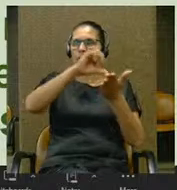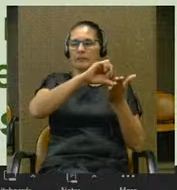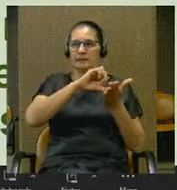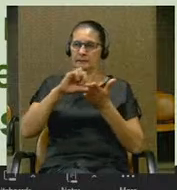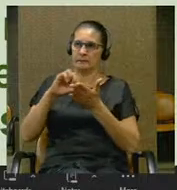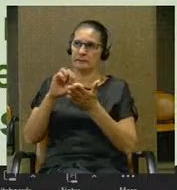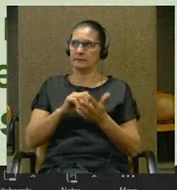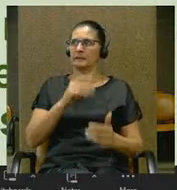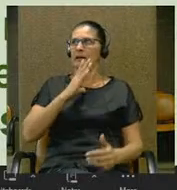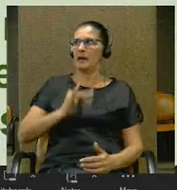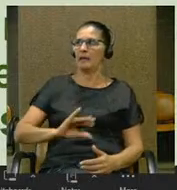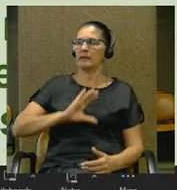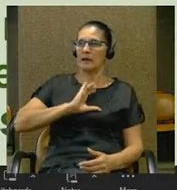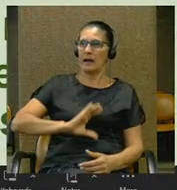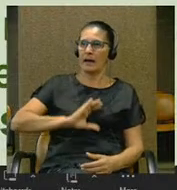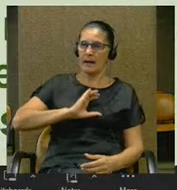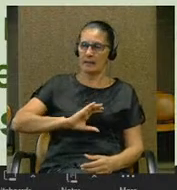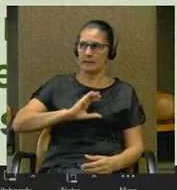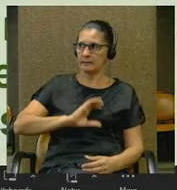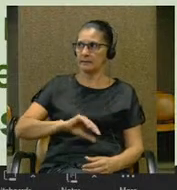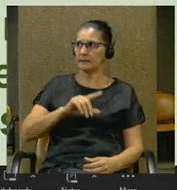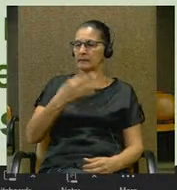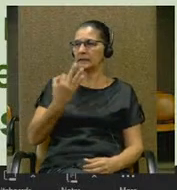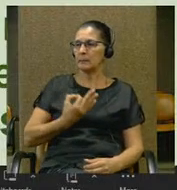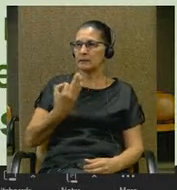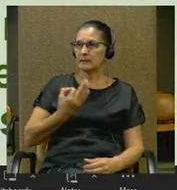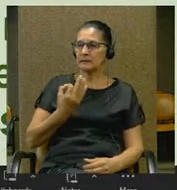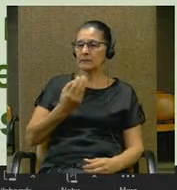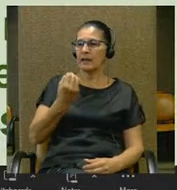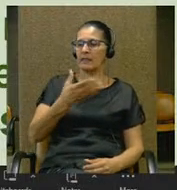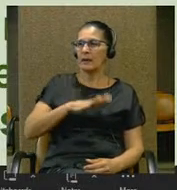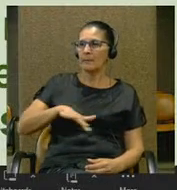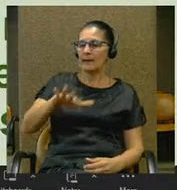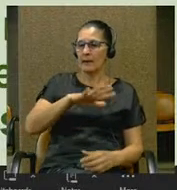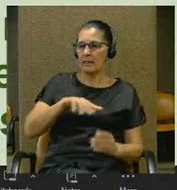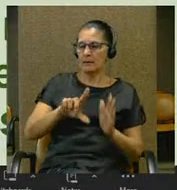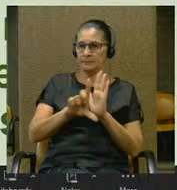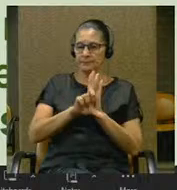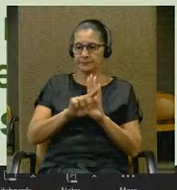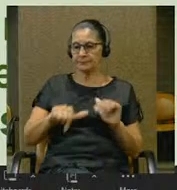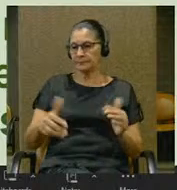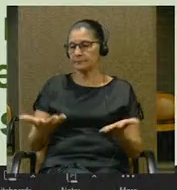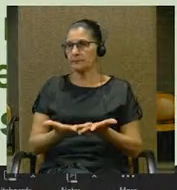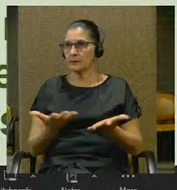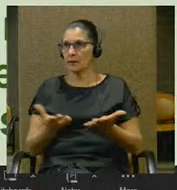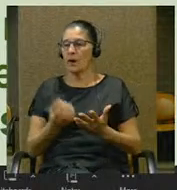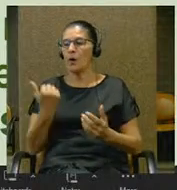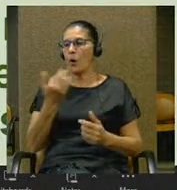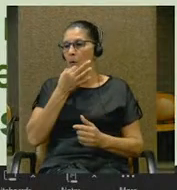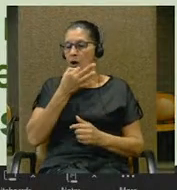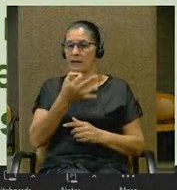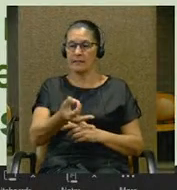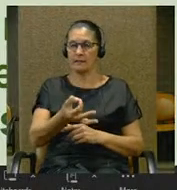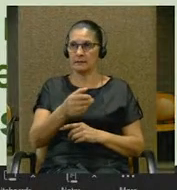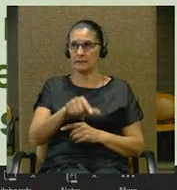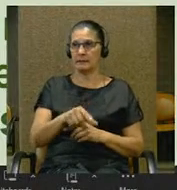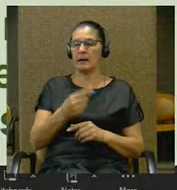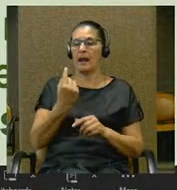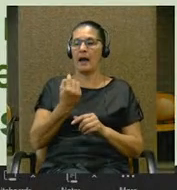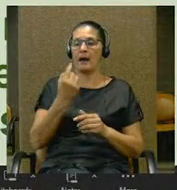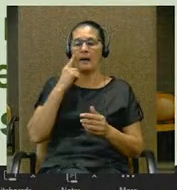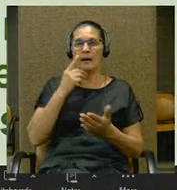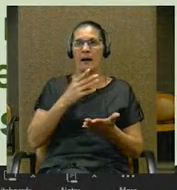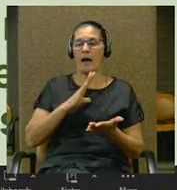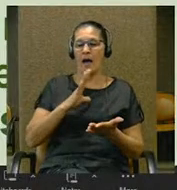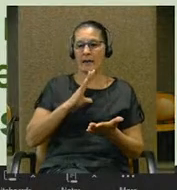countries. Also, there are some characteristics specific of some illegal markets, like what she just